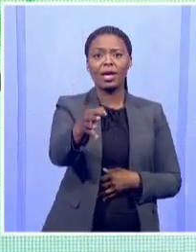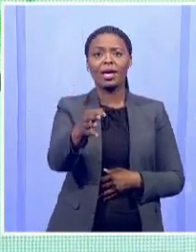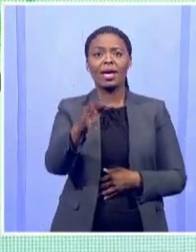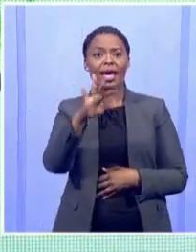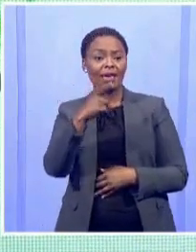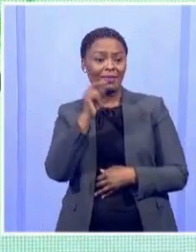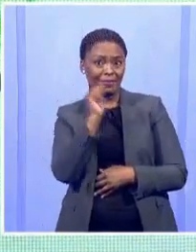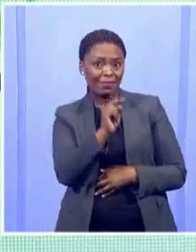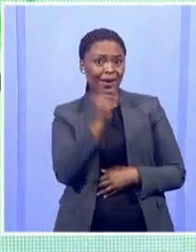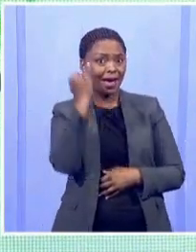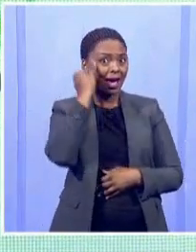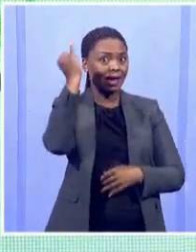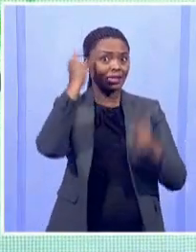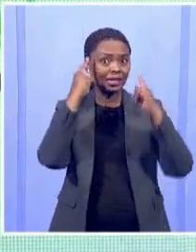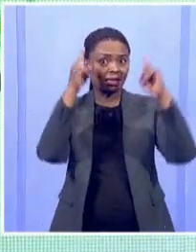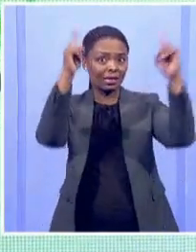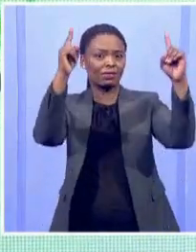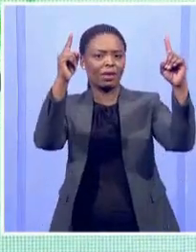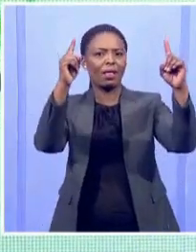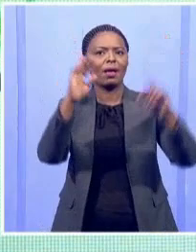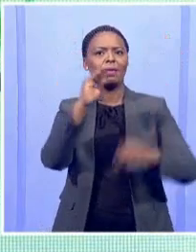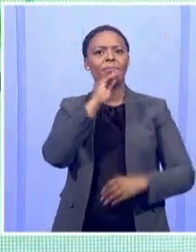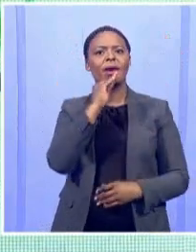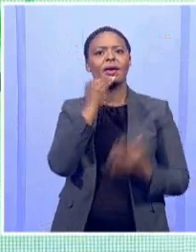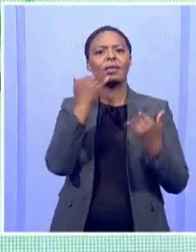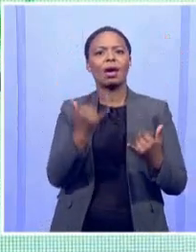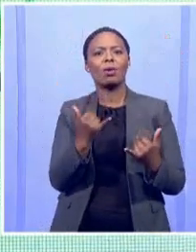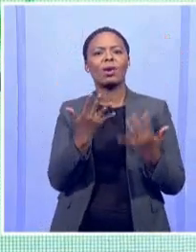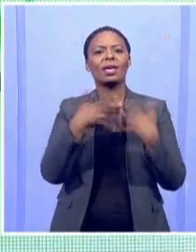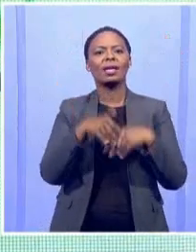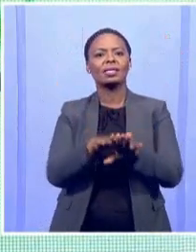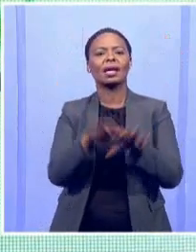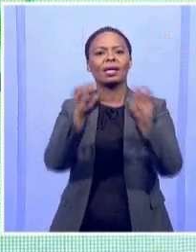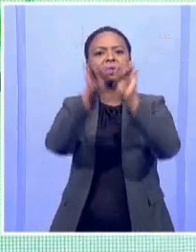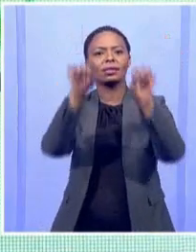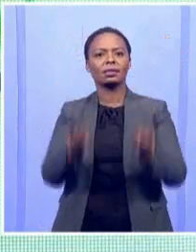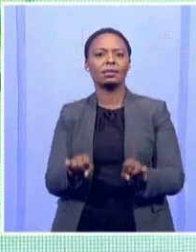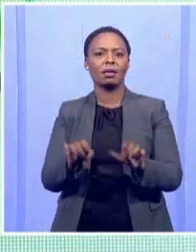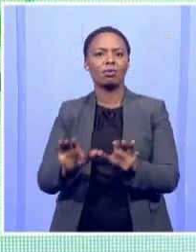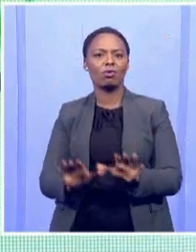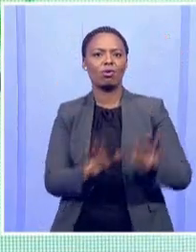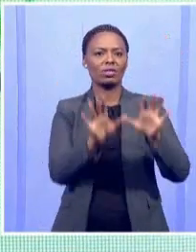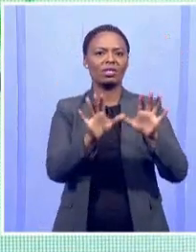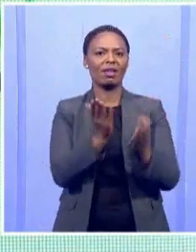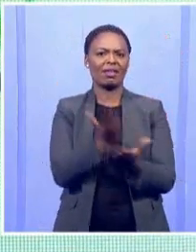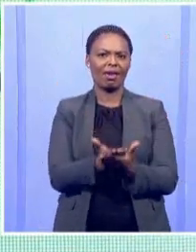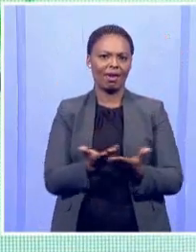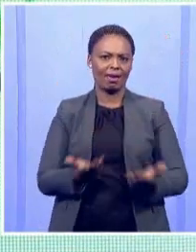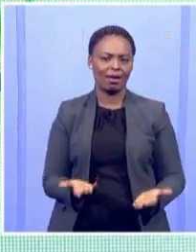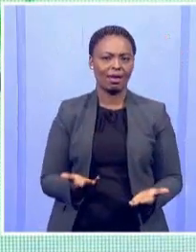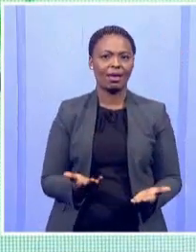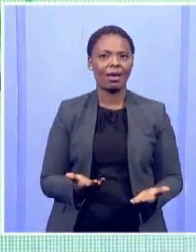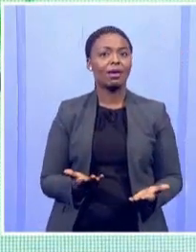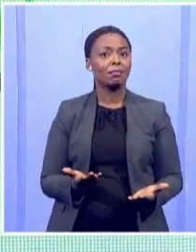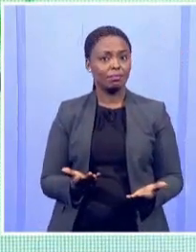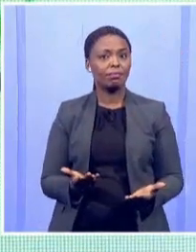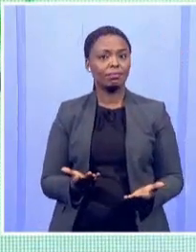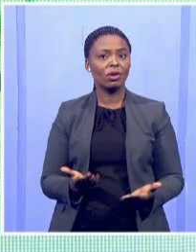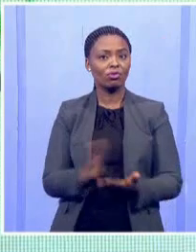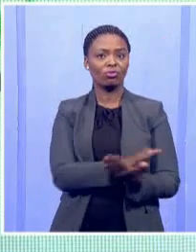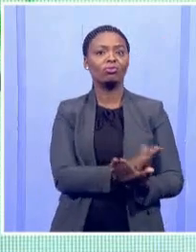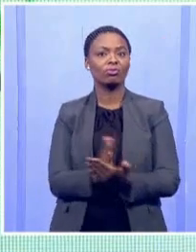can even mean that if we can integrate our systems in the continent, it can mean that, Minister,